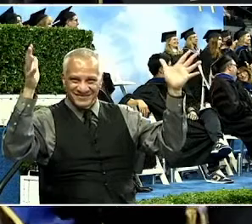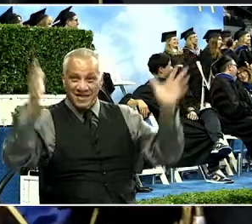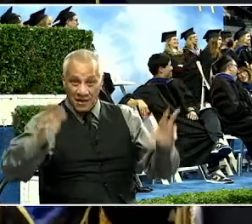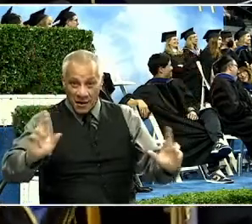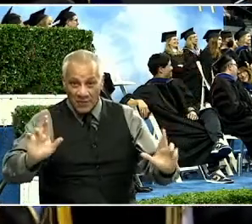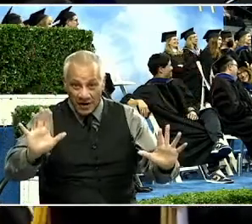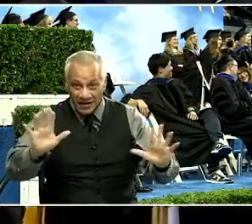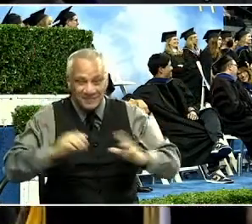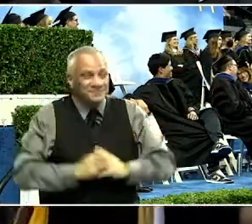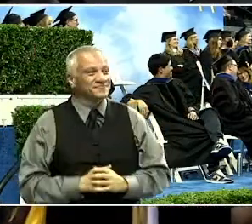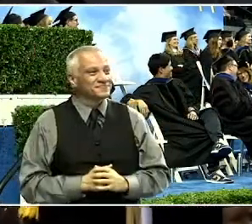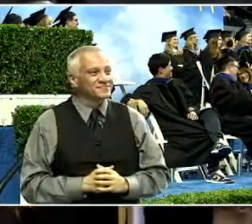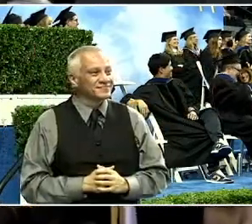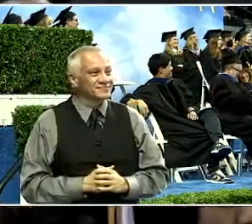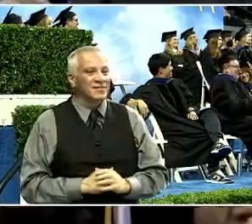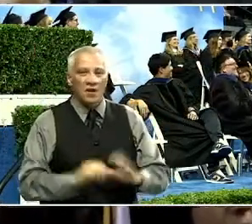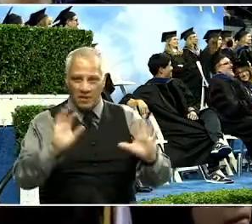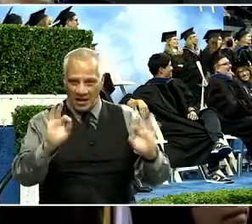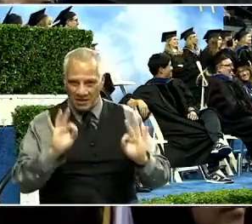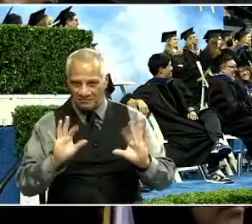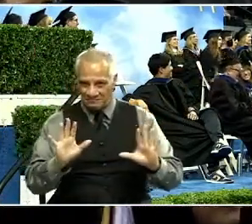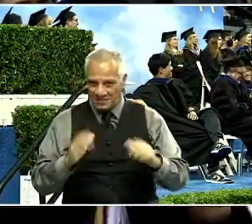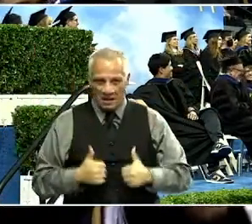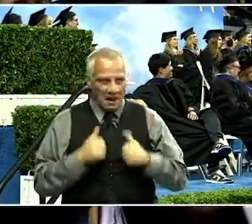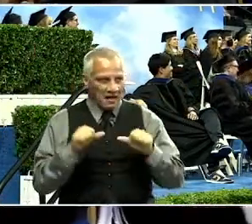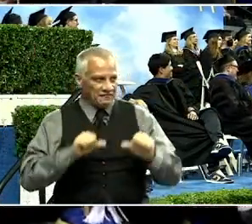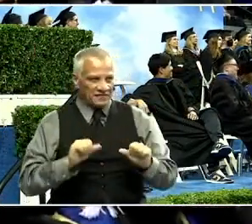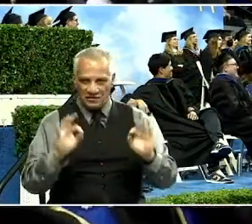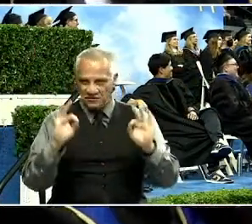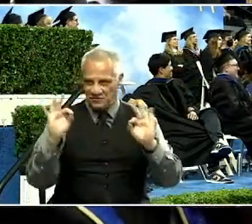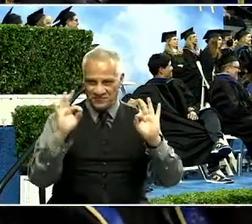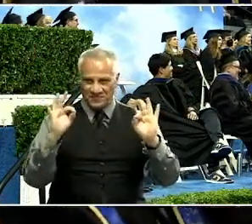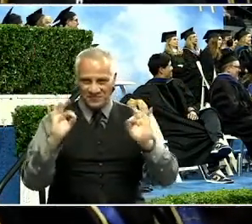Are you ready? All right, life sciences, bring it.